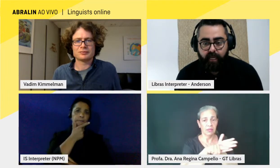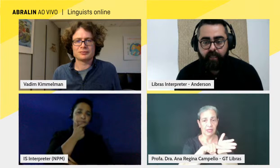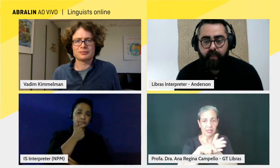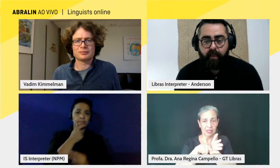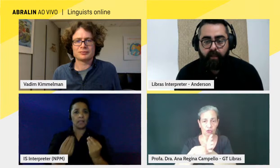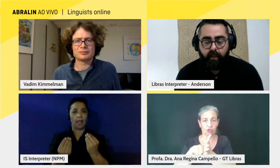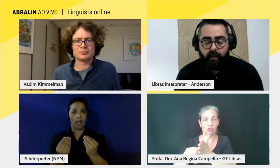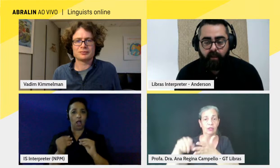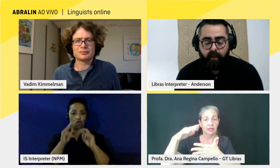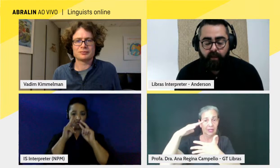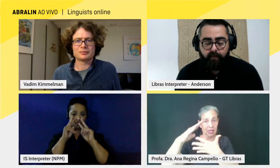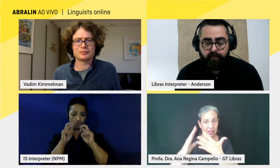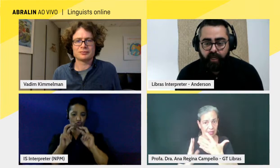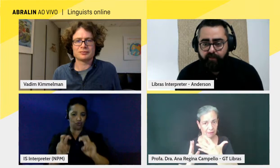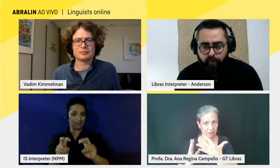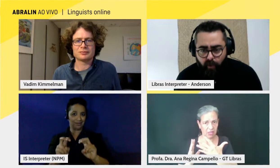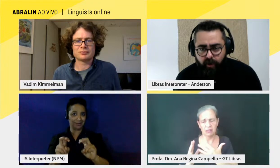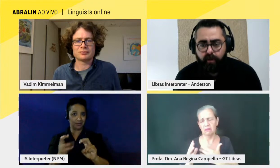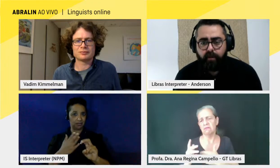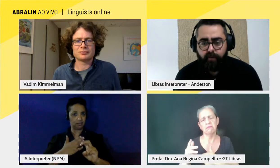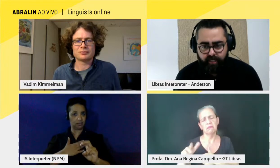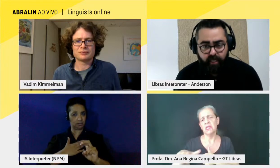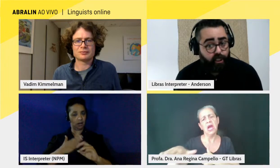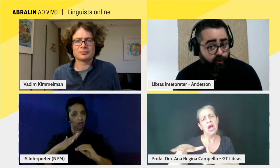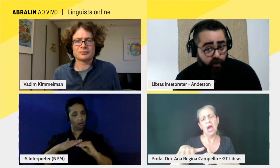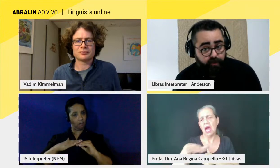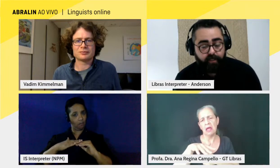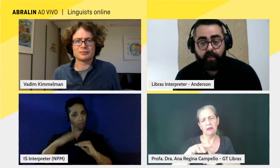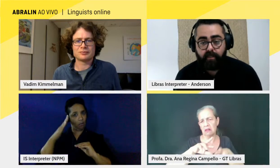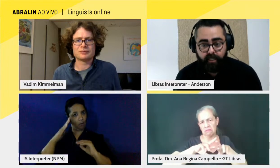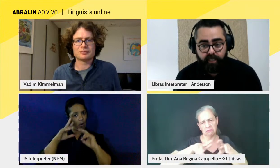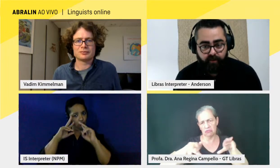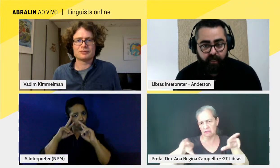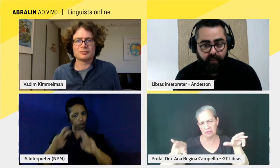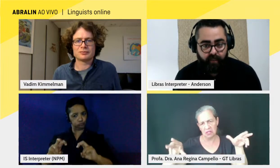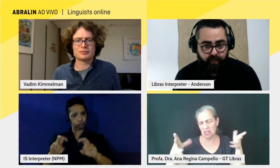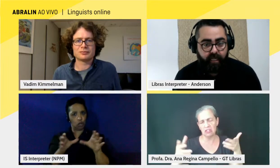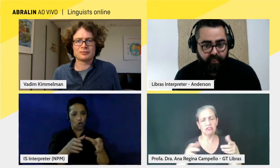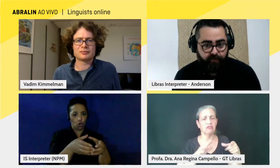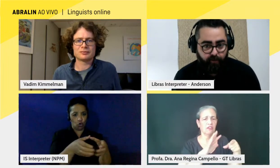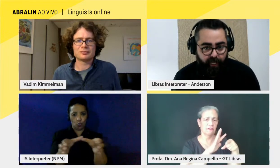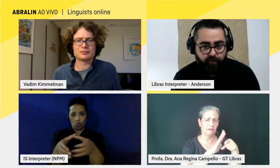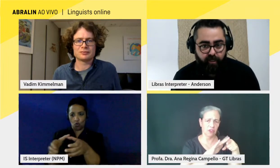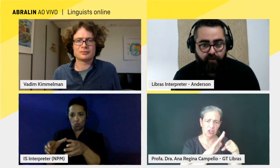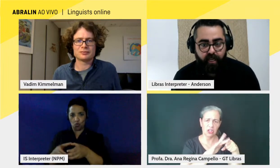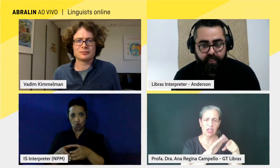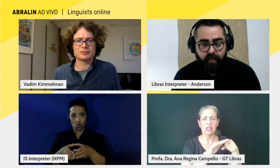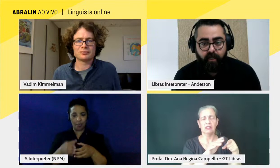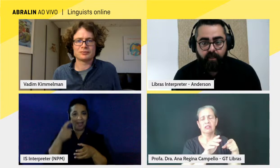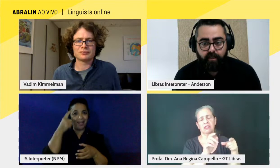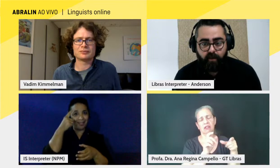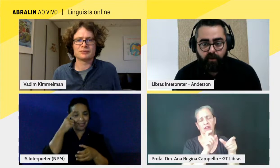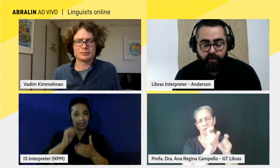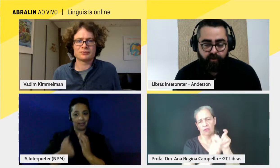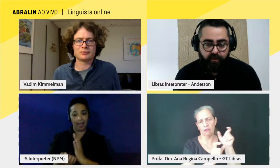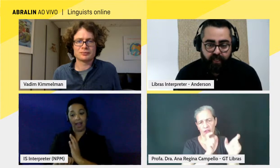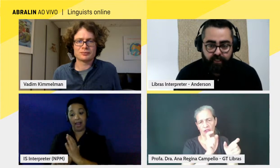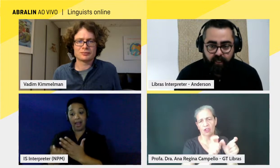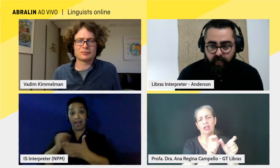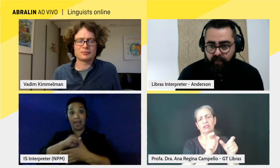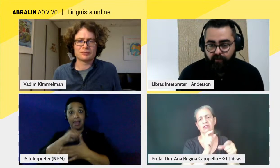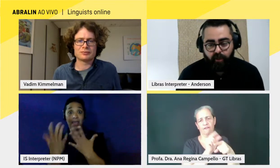something like to have more research groups considering the data from Libras, right? So